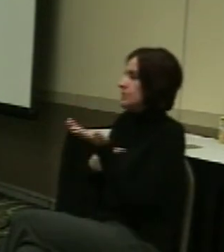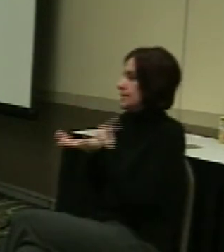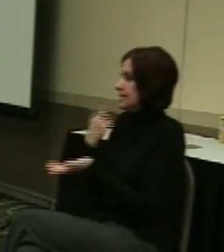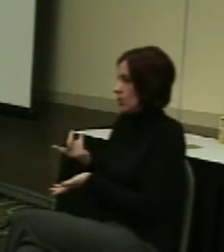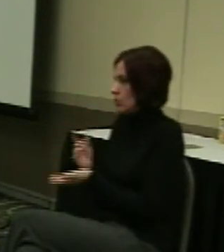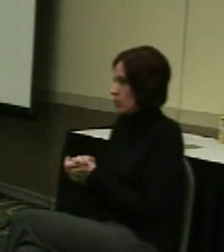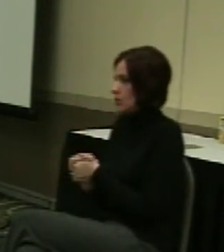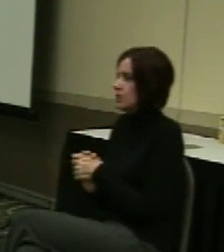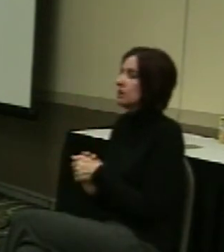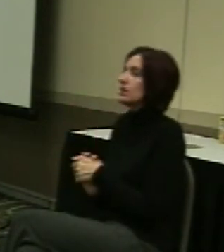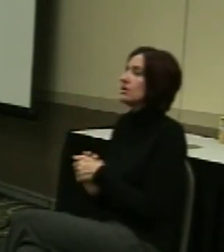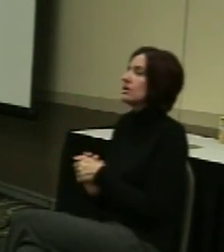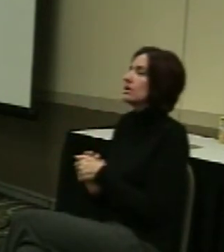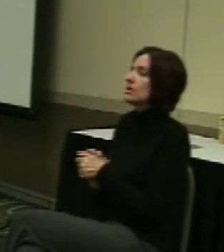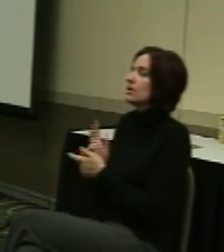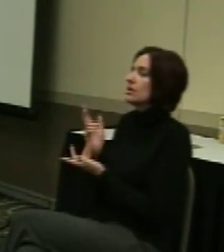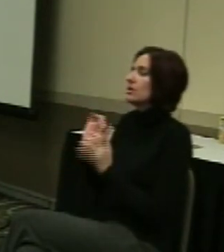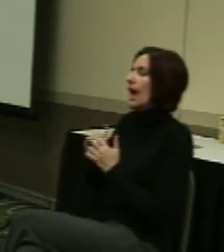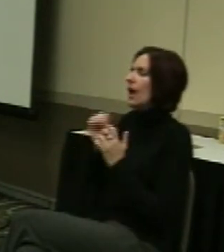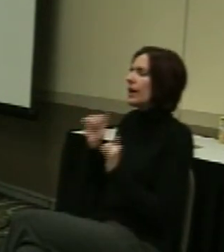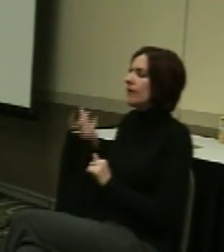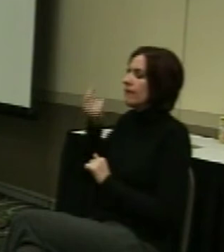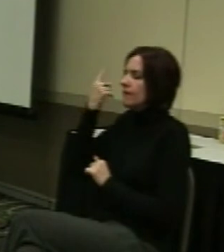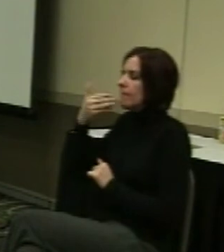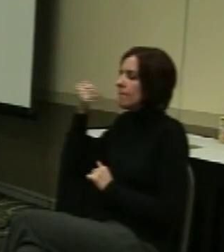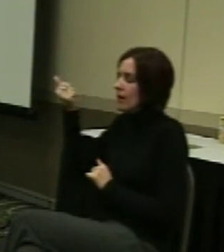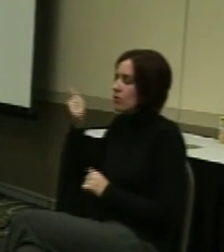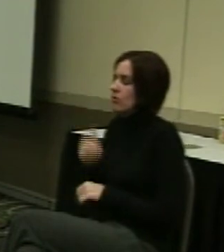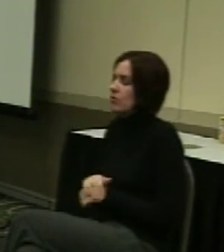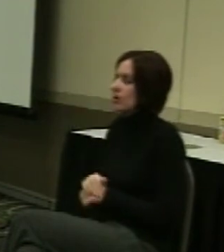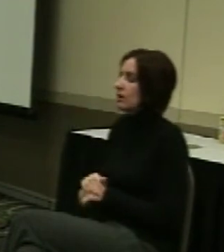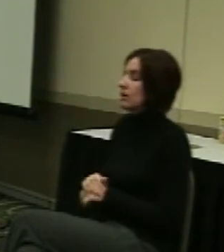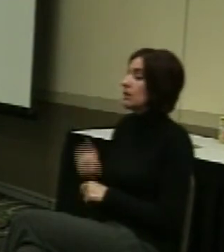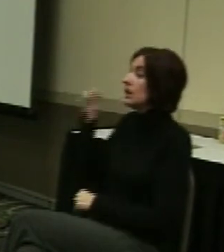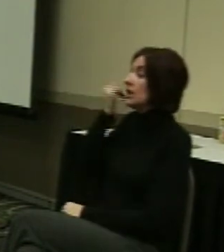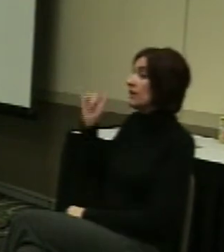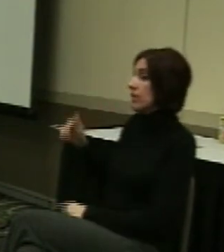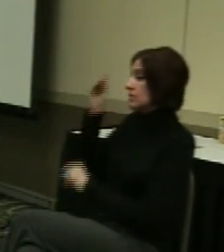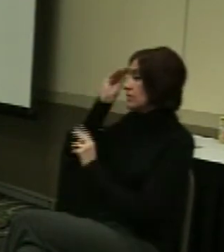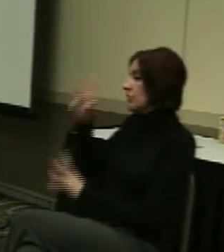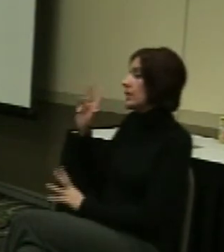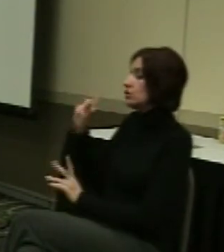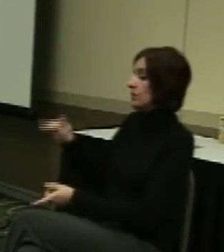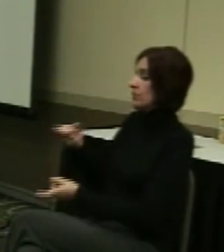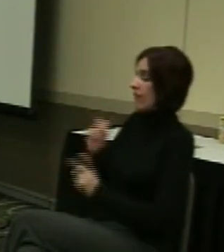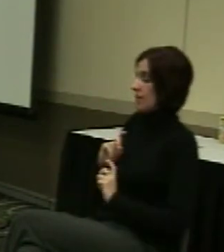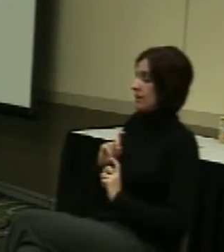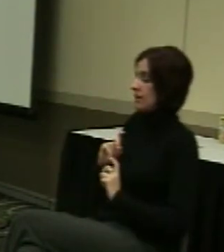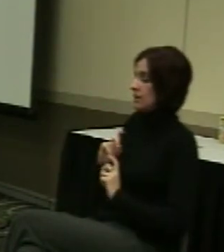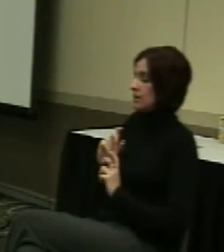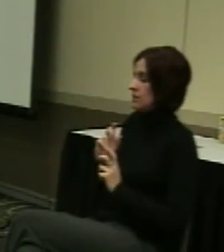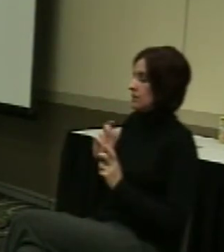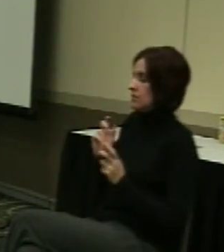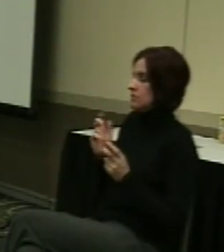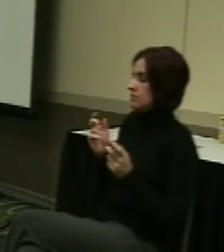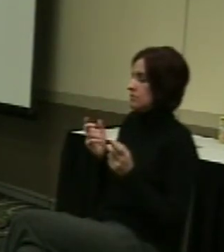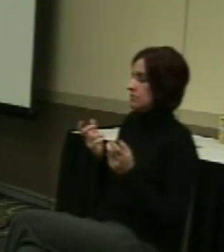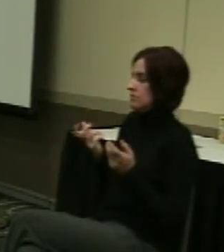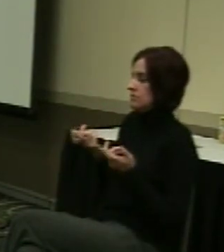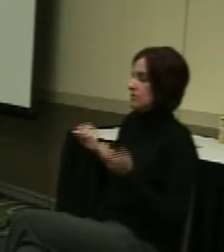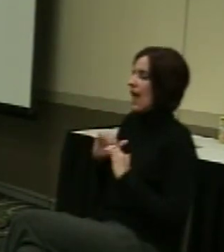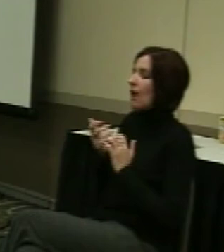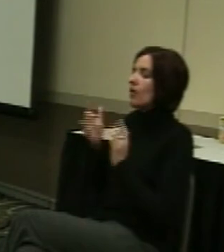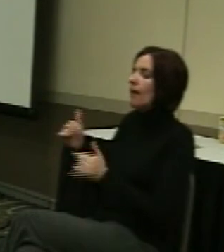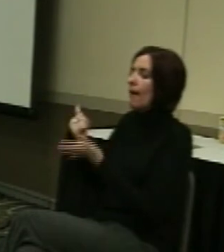would help you make more sense of this? What if this information were provided to me? How would it be more helpful to